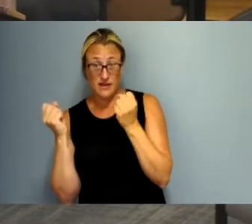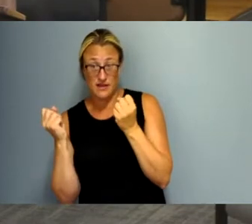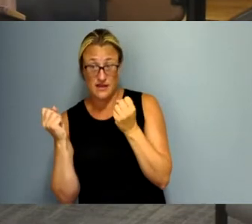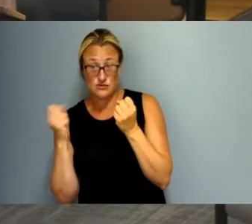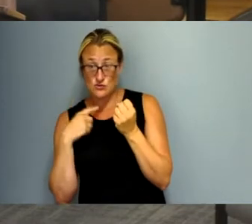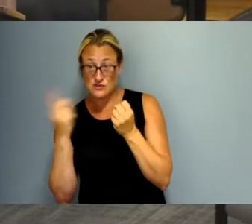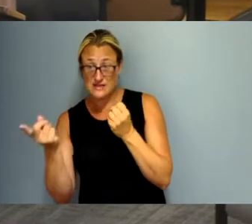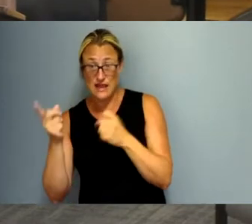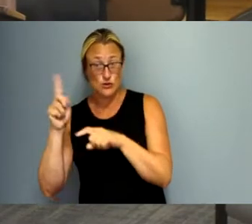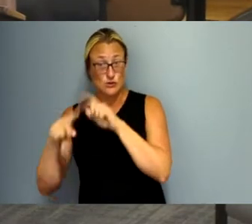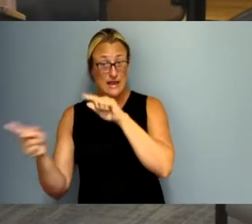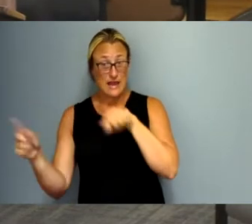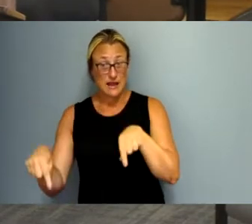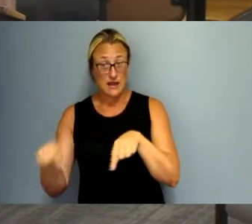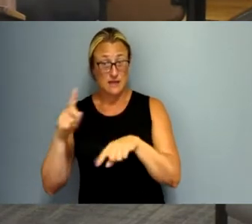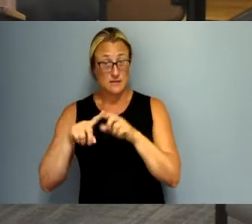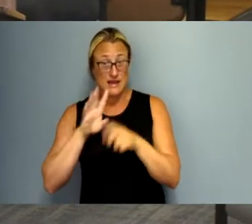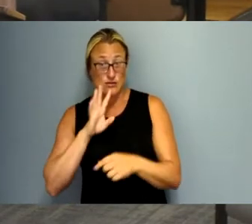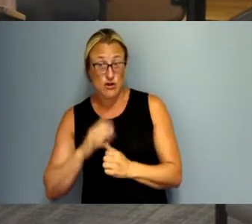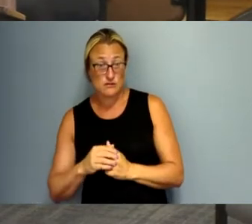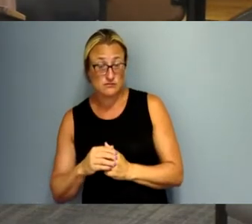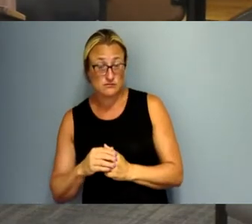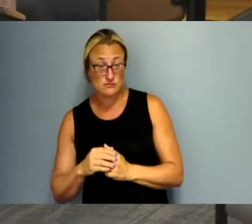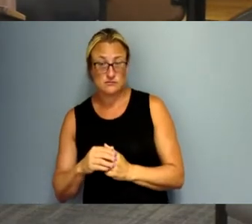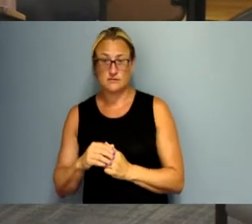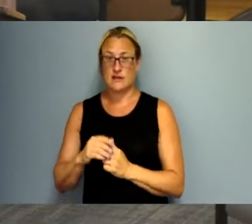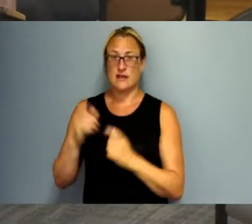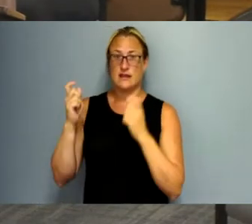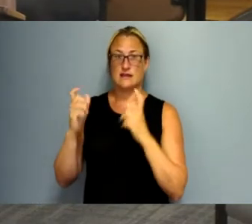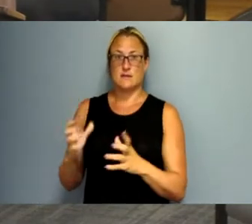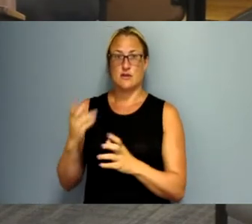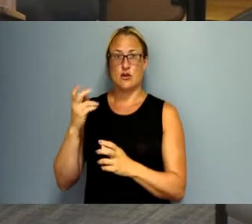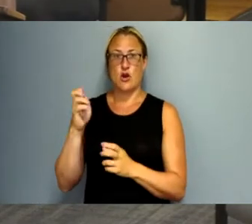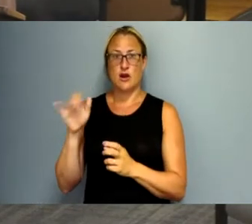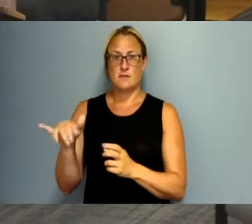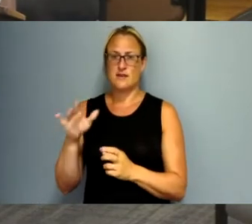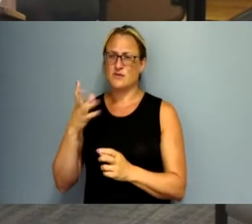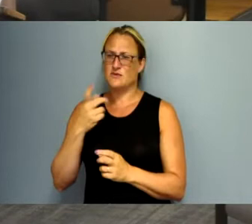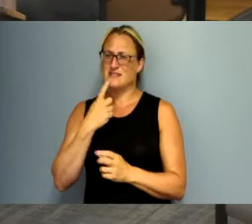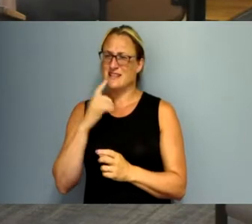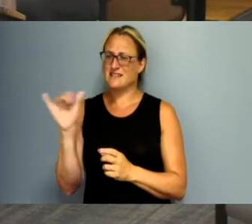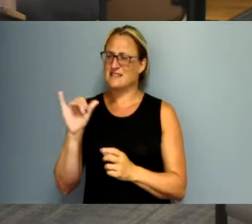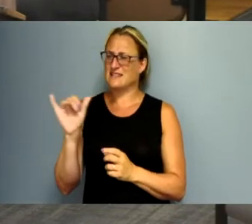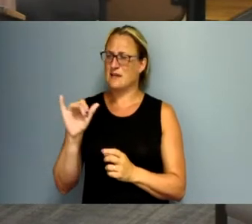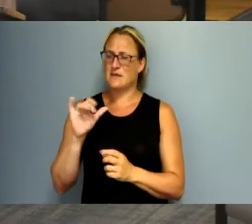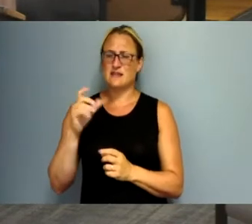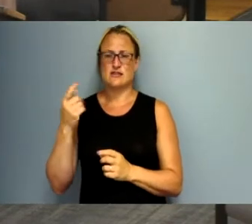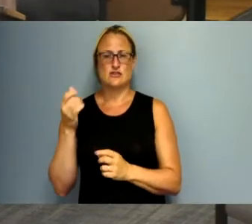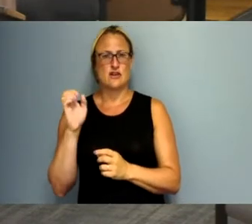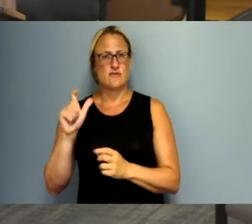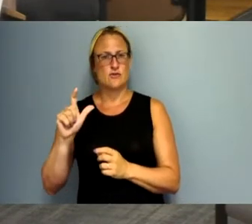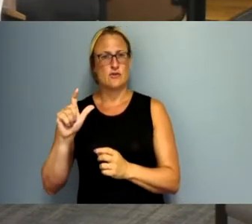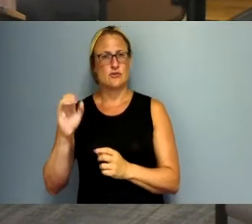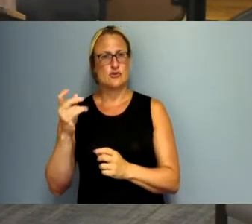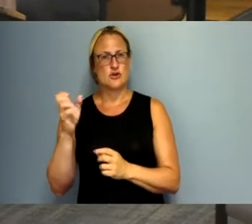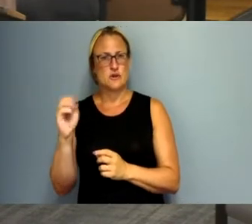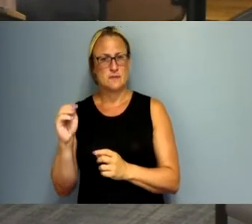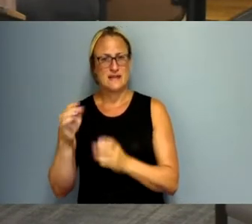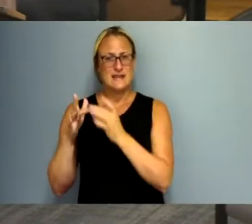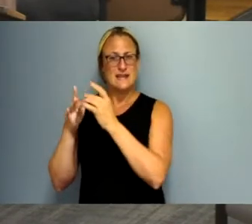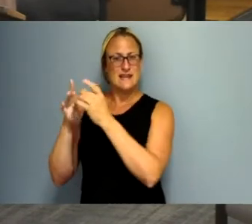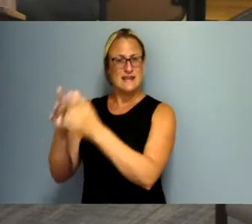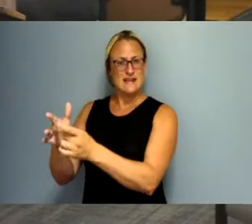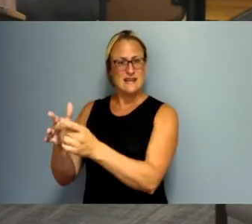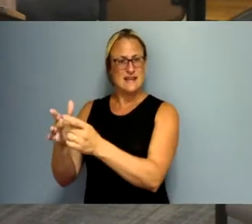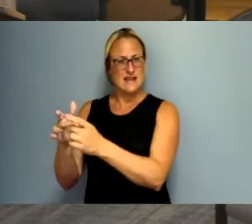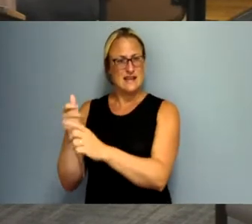Commissioner Harvey, you likened your situation to Civil War General Sherman. He had his part in ending the war, but the South does not